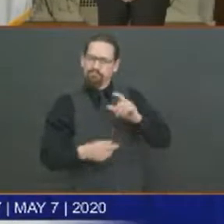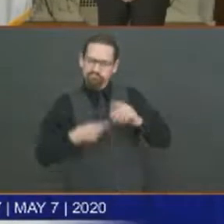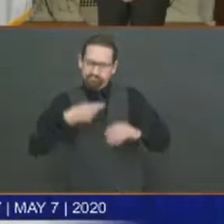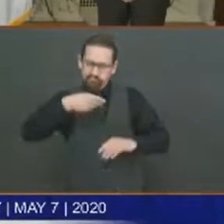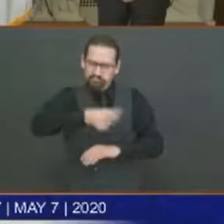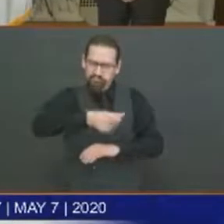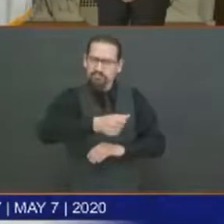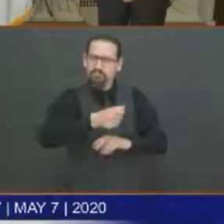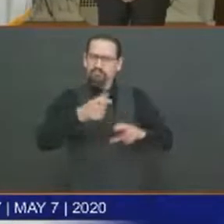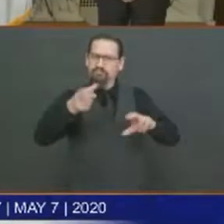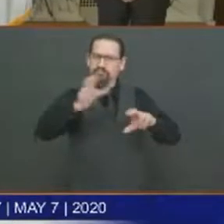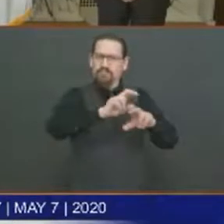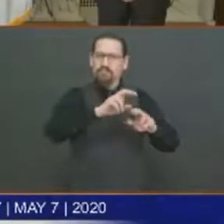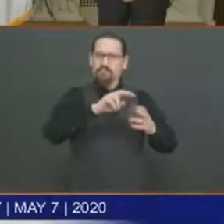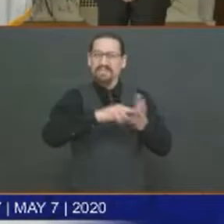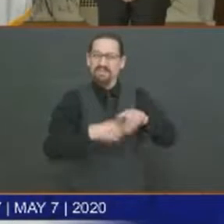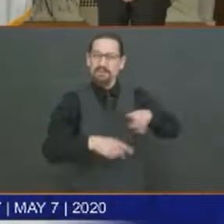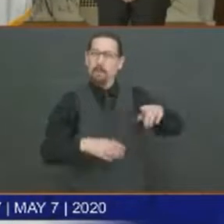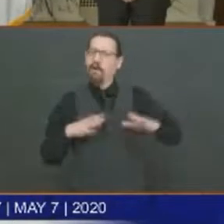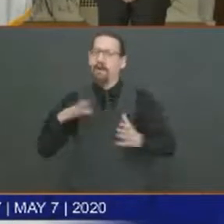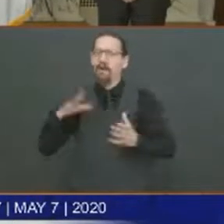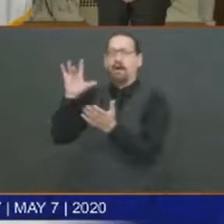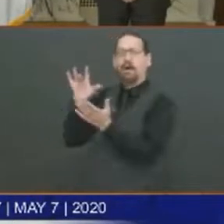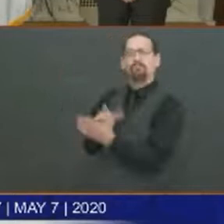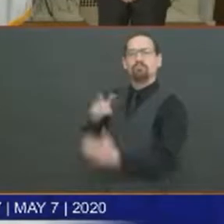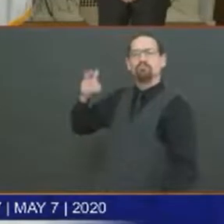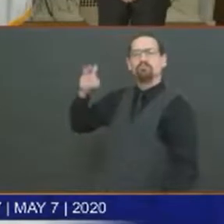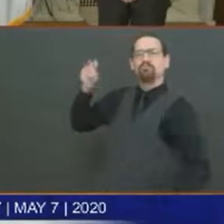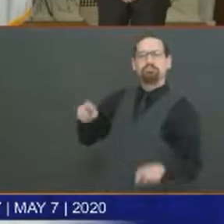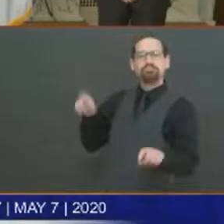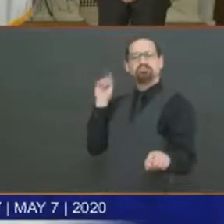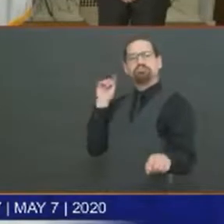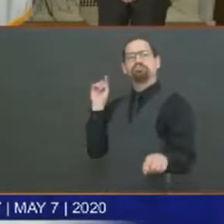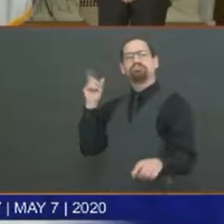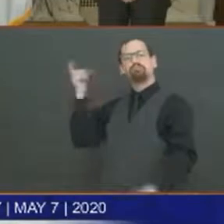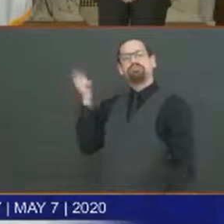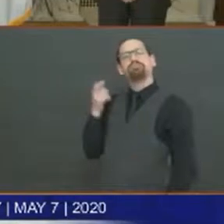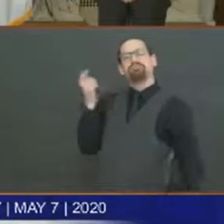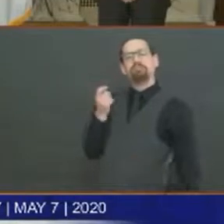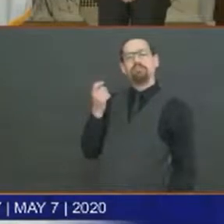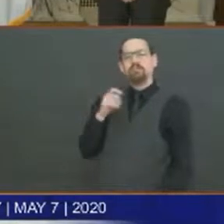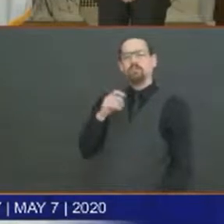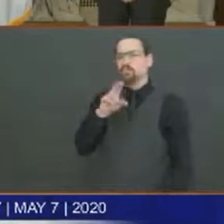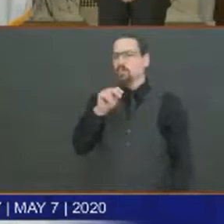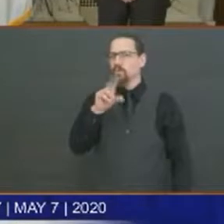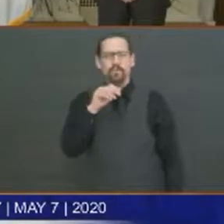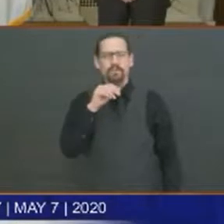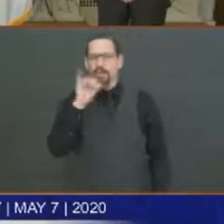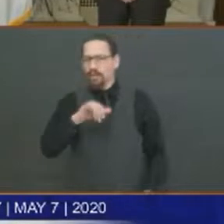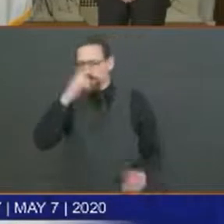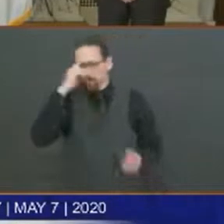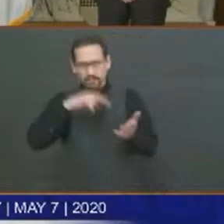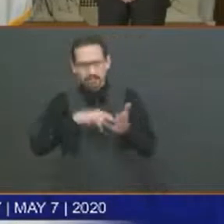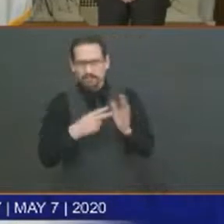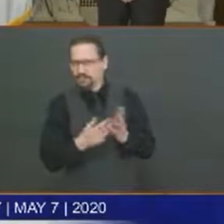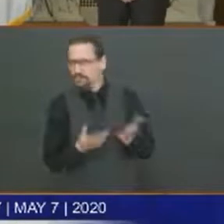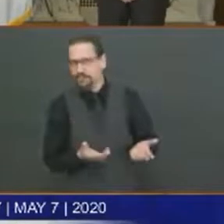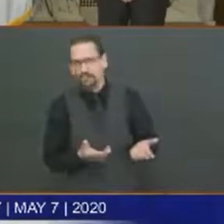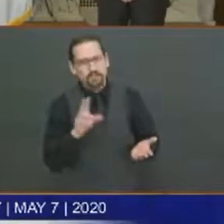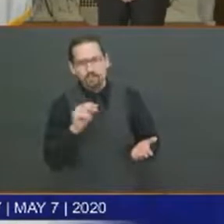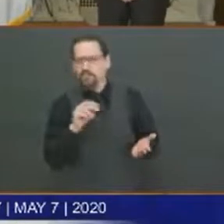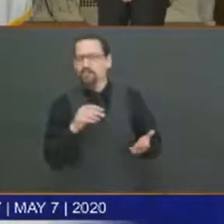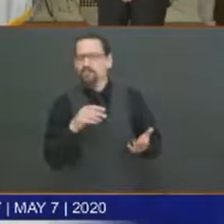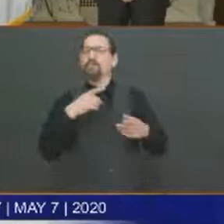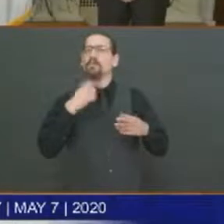hurts their business. That was never the intent. In the long run, you're going to want your job to be there. So if your employer